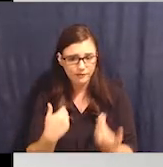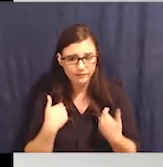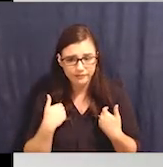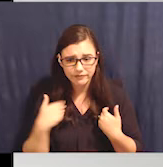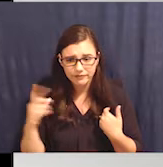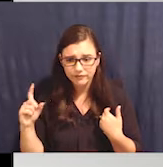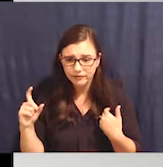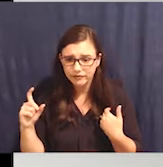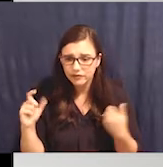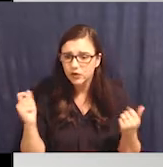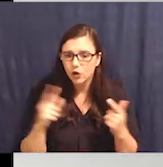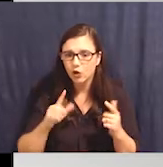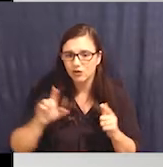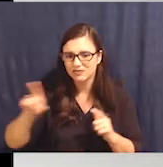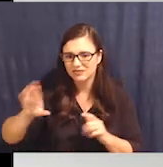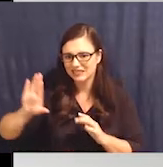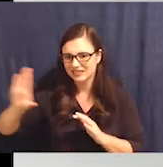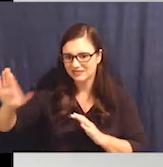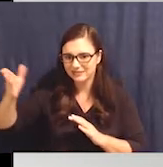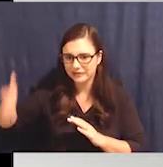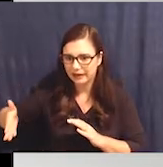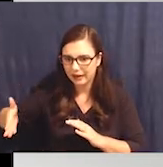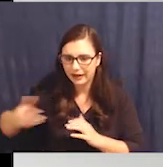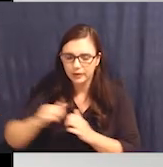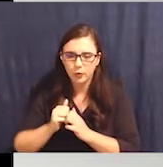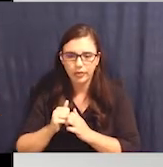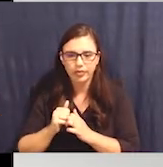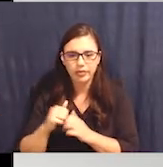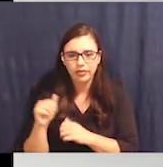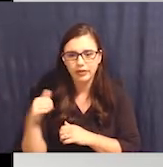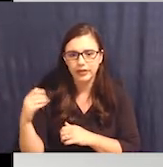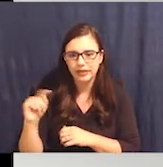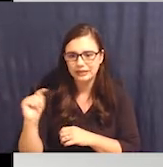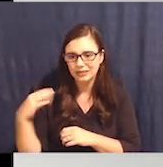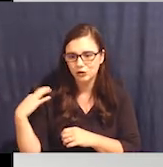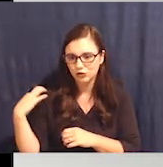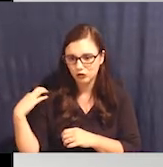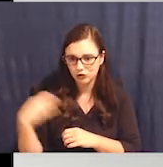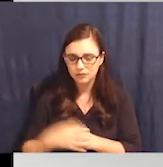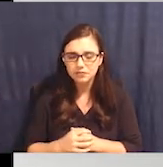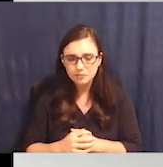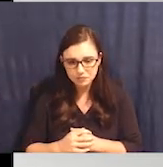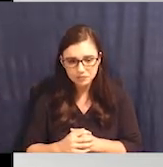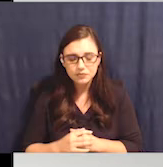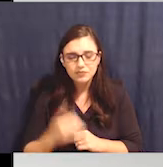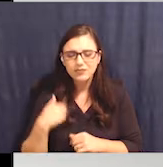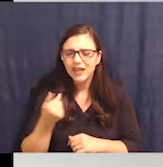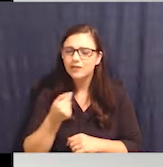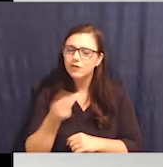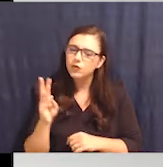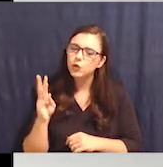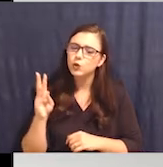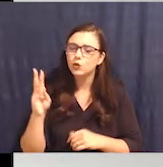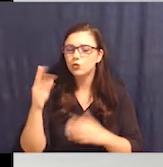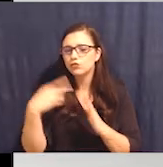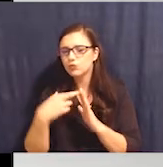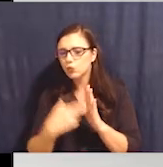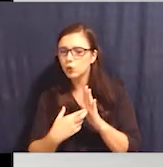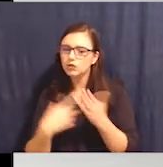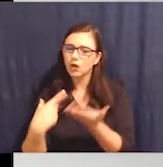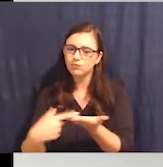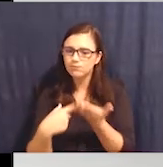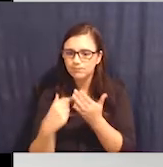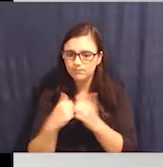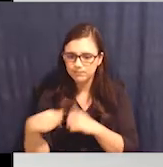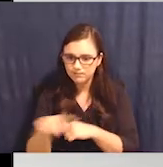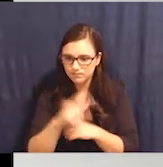you have them? We put them all on that side, along with an ABLE t-shirt. I have a few housekeeping